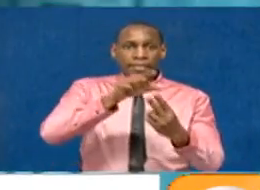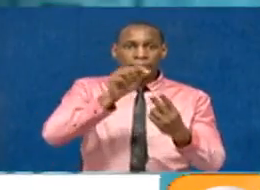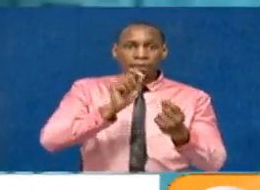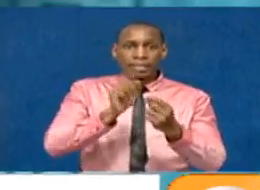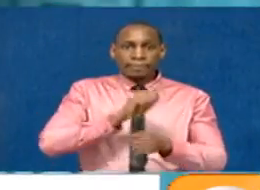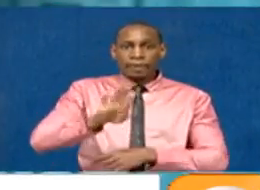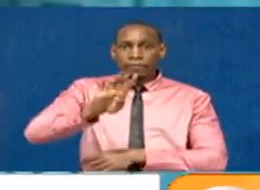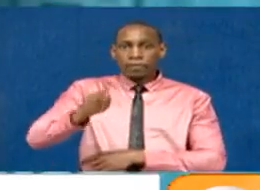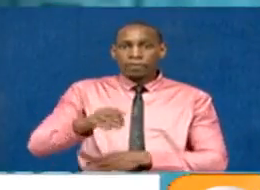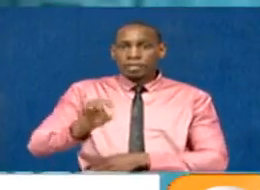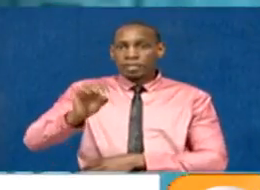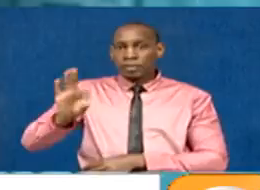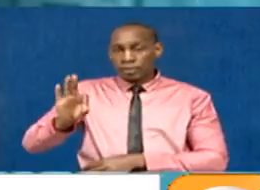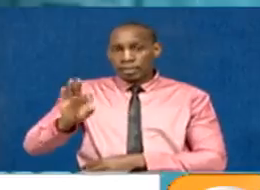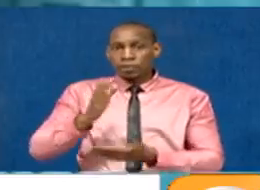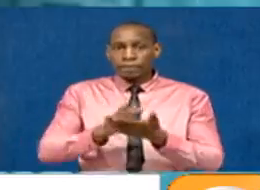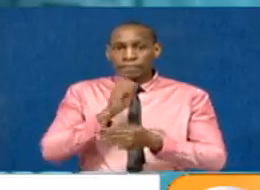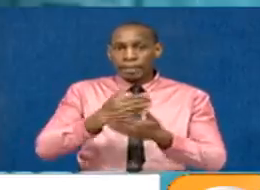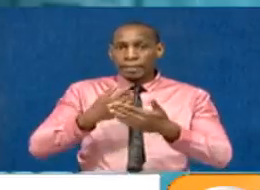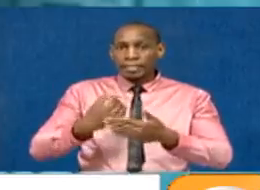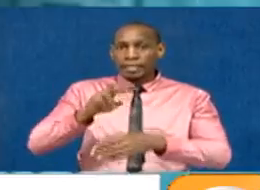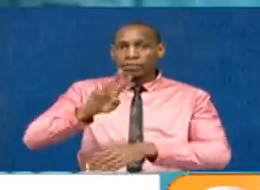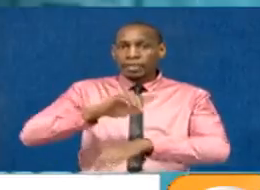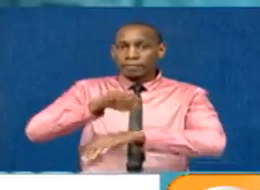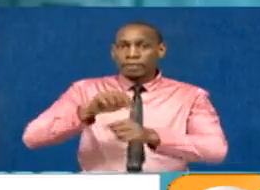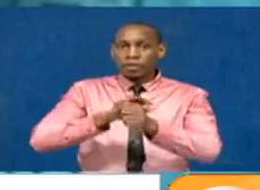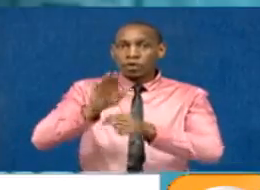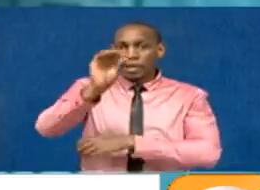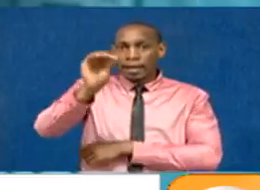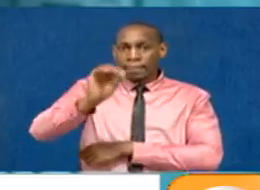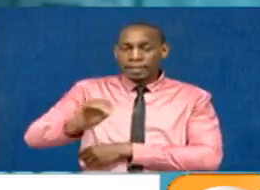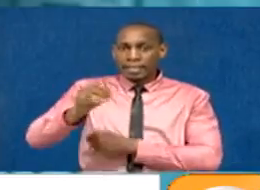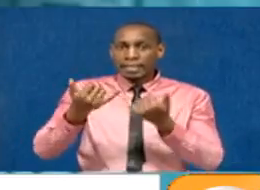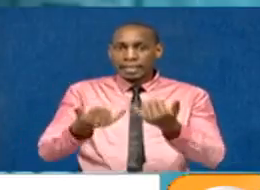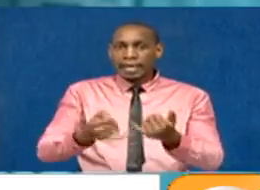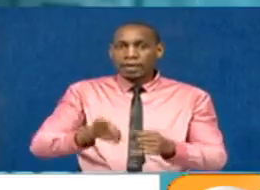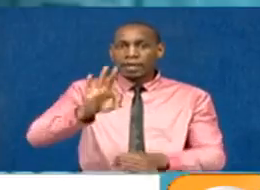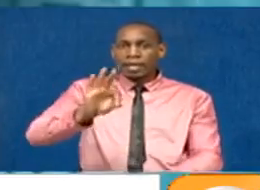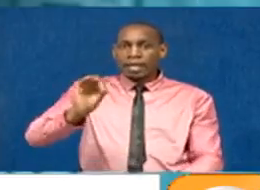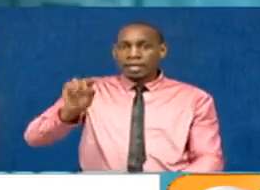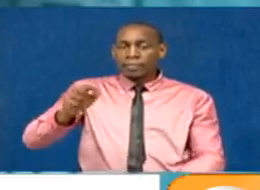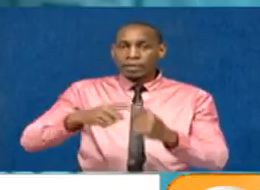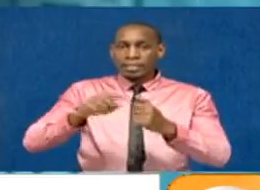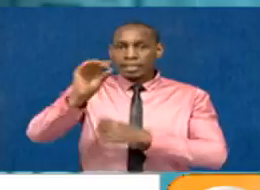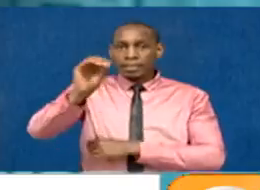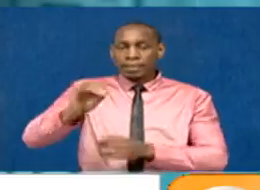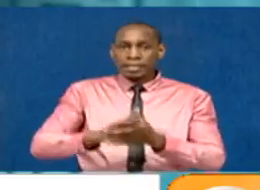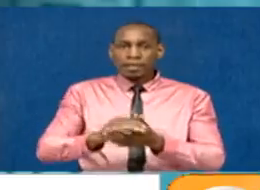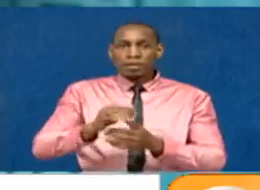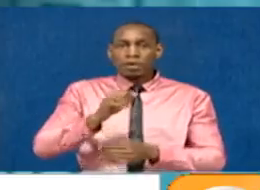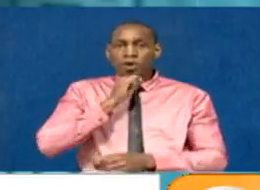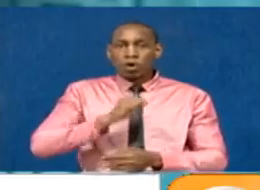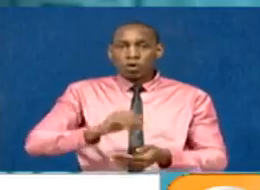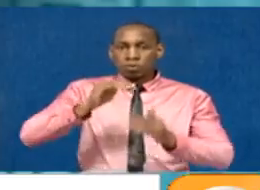sample size of 4,003 tested in the last 24 hours. So the positivity rate is now at 30.6%, and the youngest is